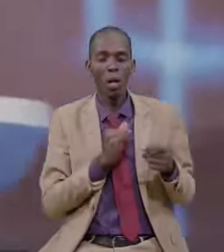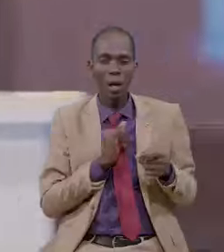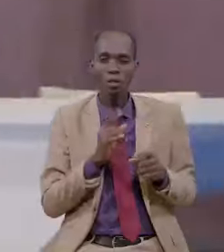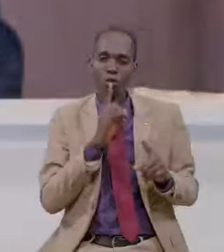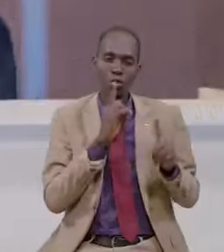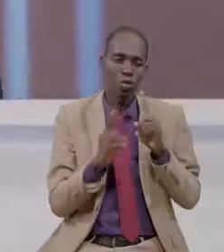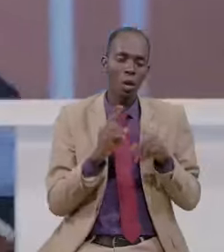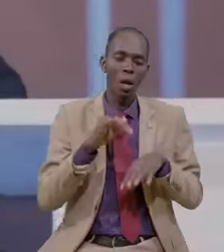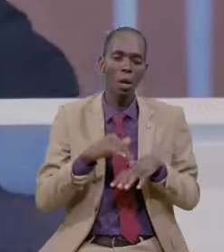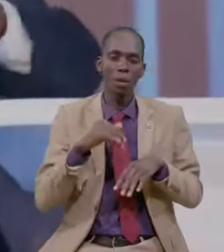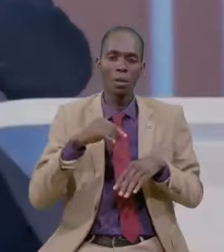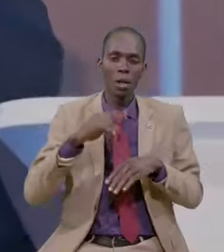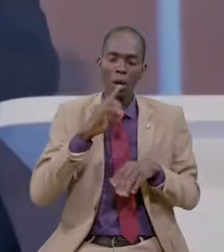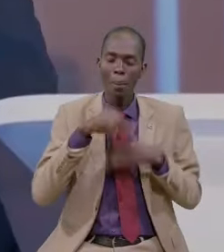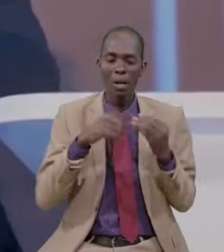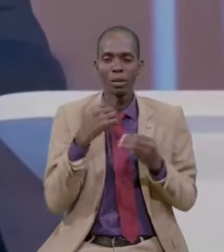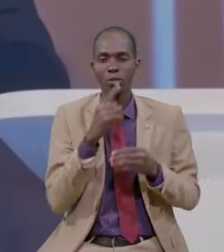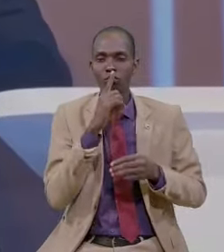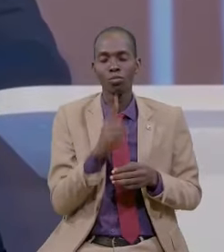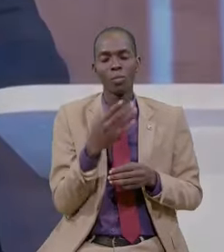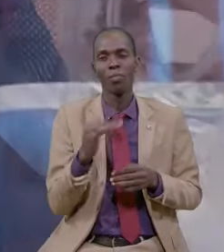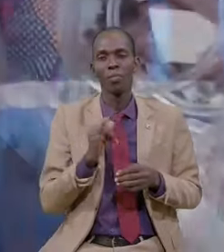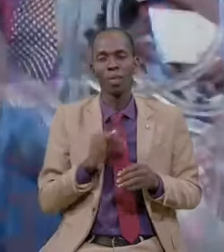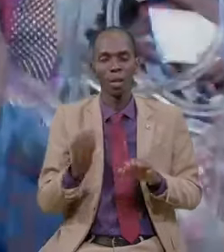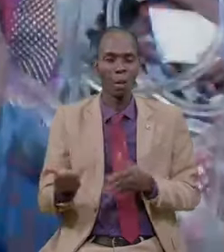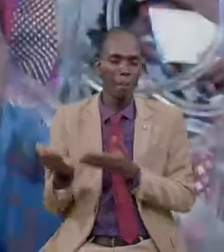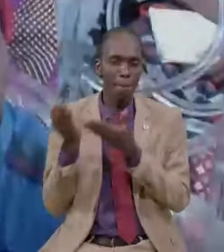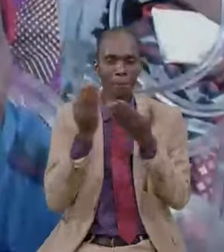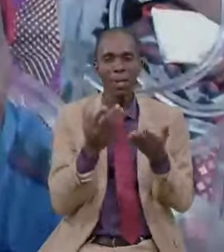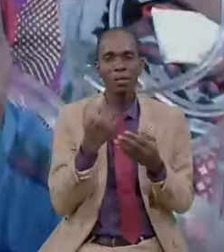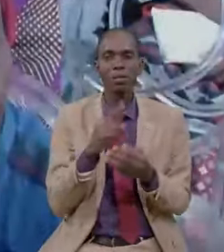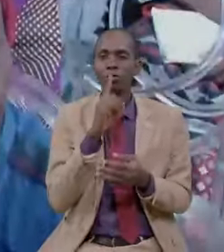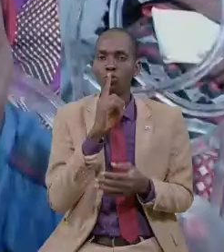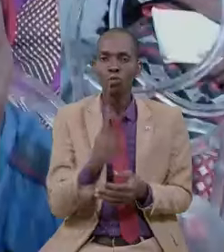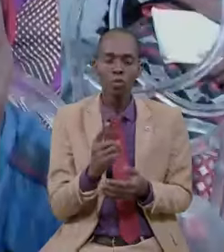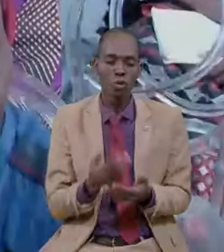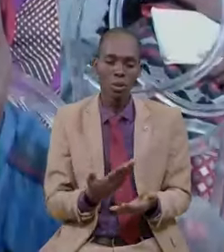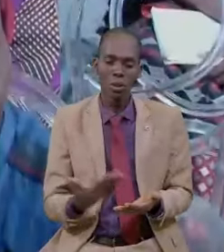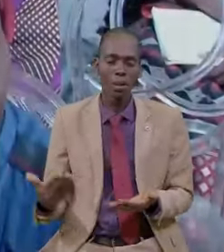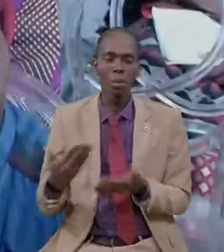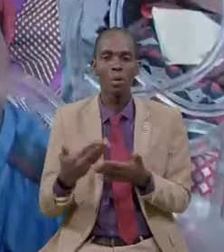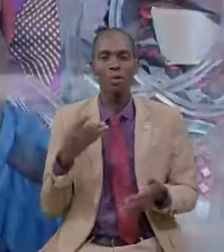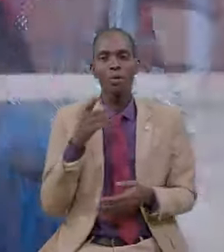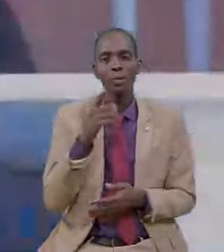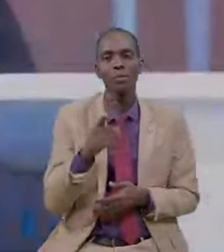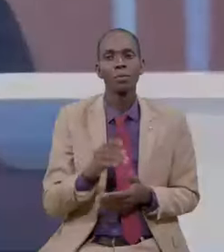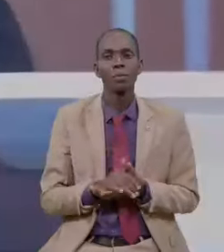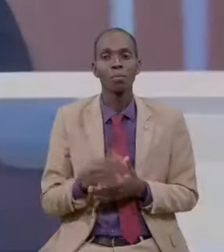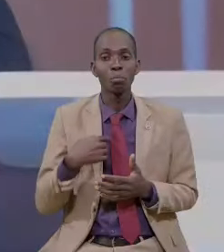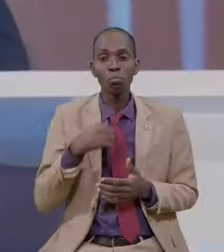you today, I present the real thing before you. I'm not going to entertain you,